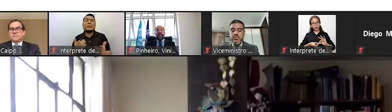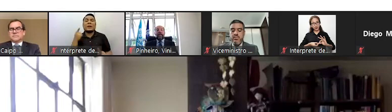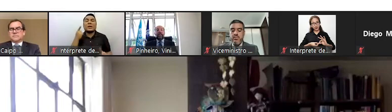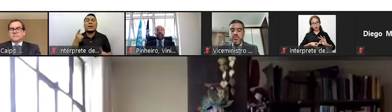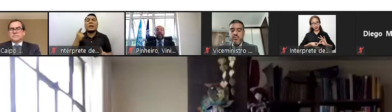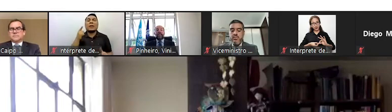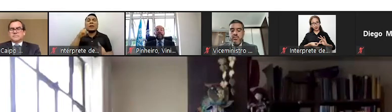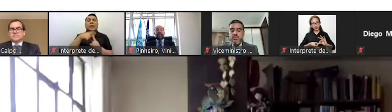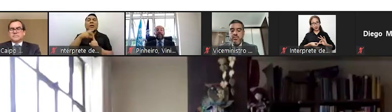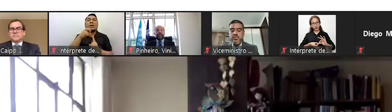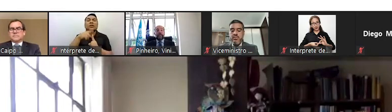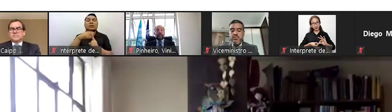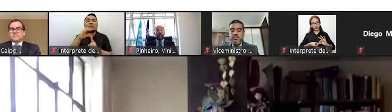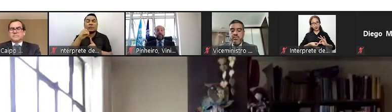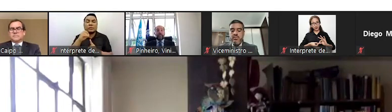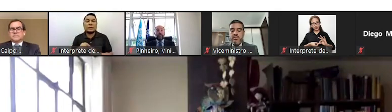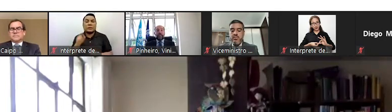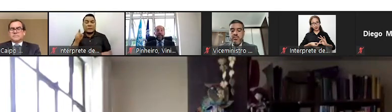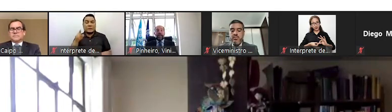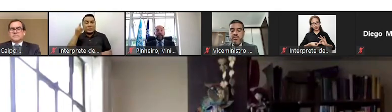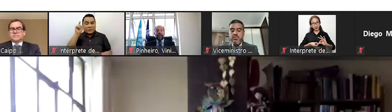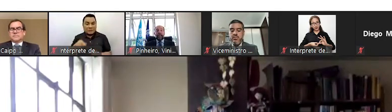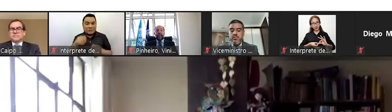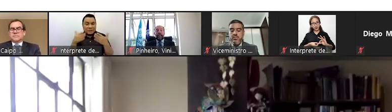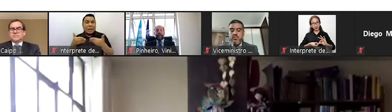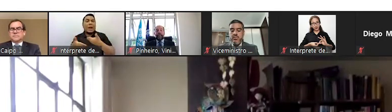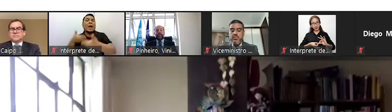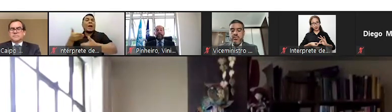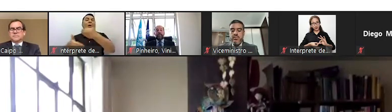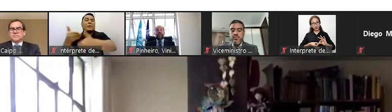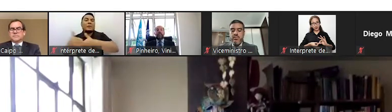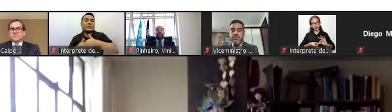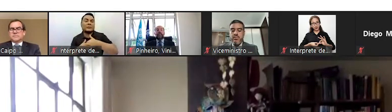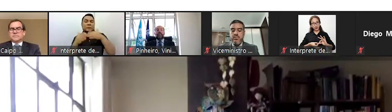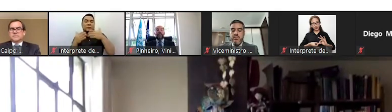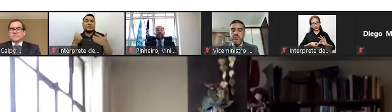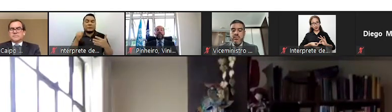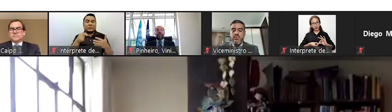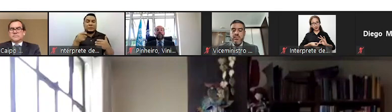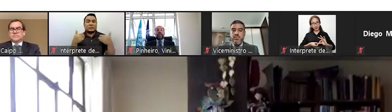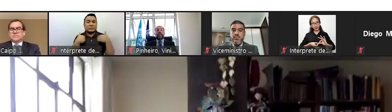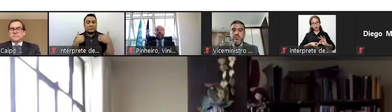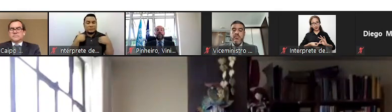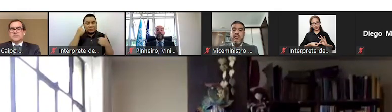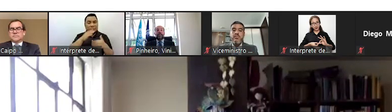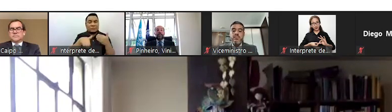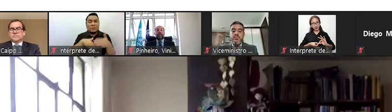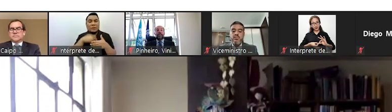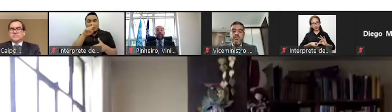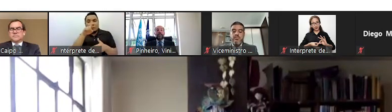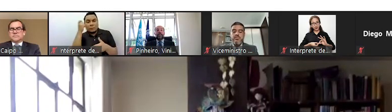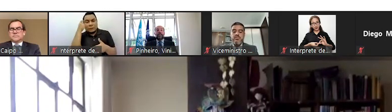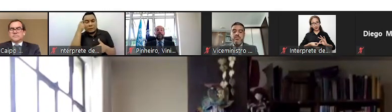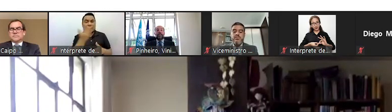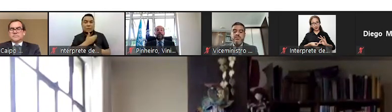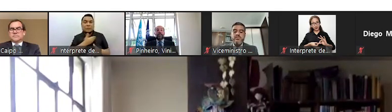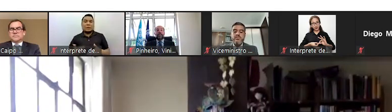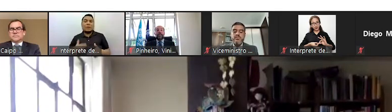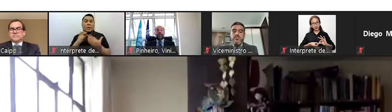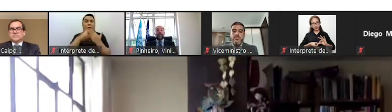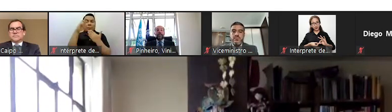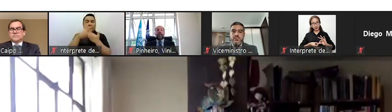that have been affected by for example toxic metals and other metals is a demand that even though we've made progress in having some